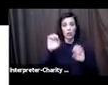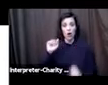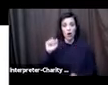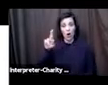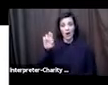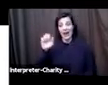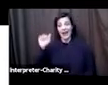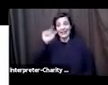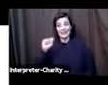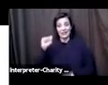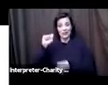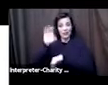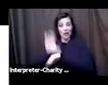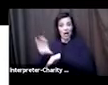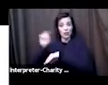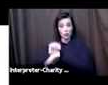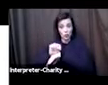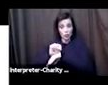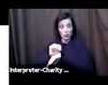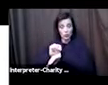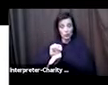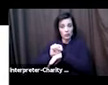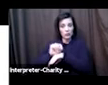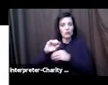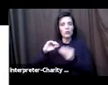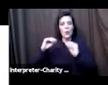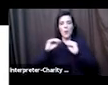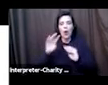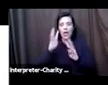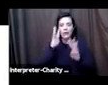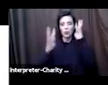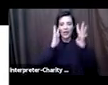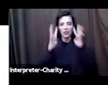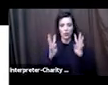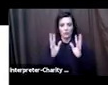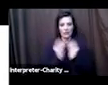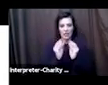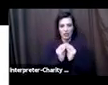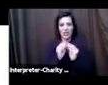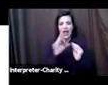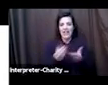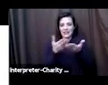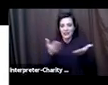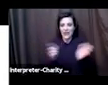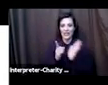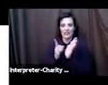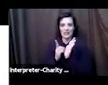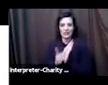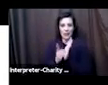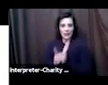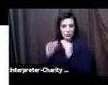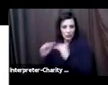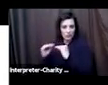so an assistive technology consultation. So it's more of a brainstorming session and device demonstration for the child. And that is